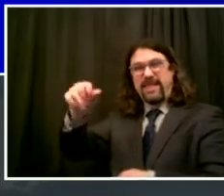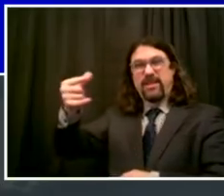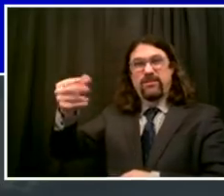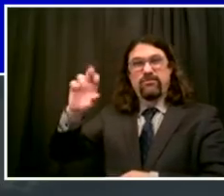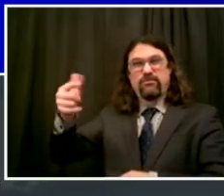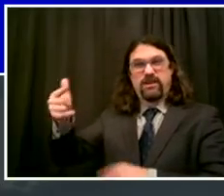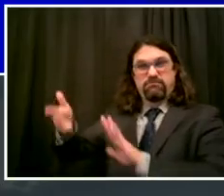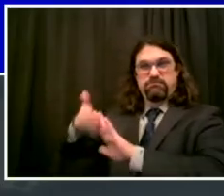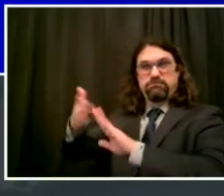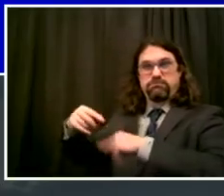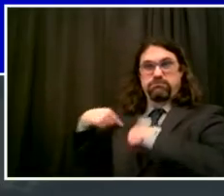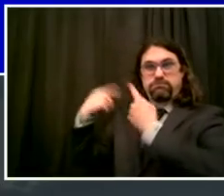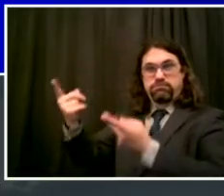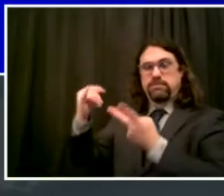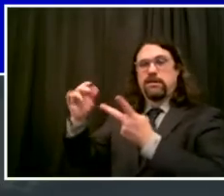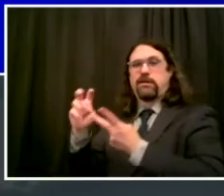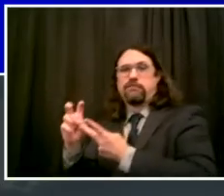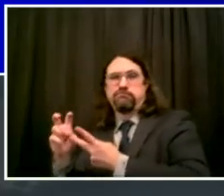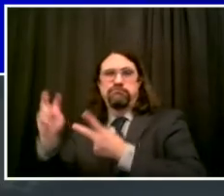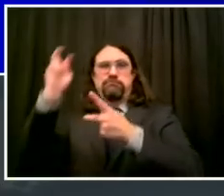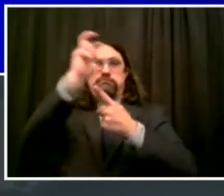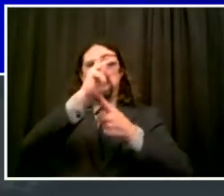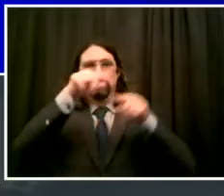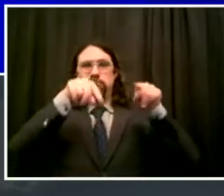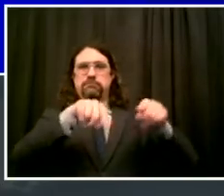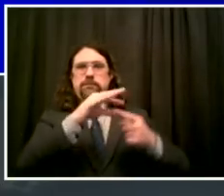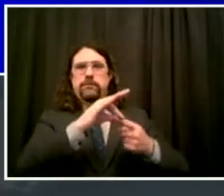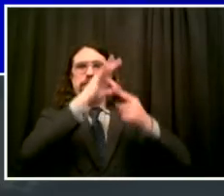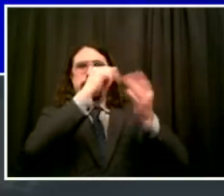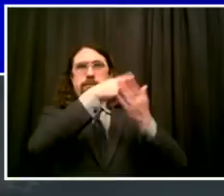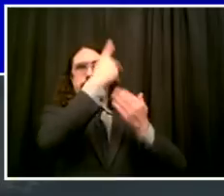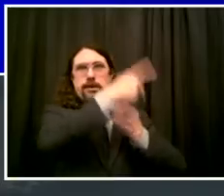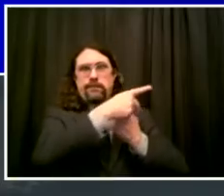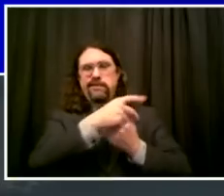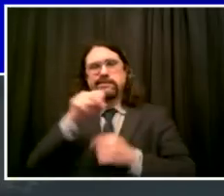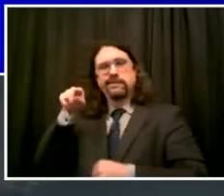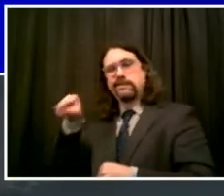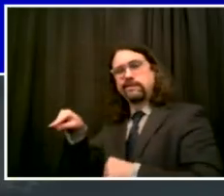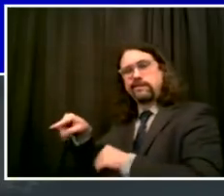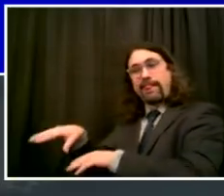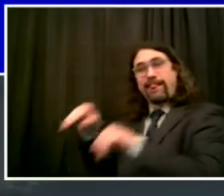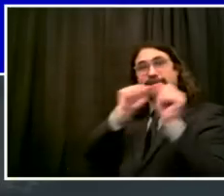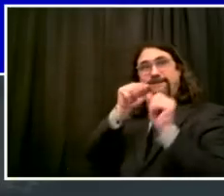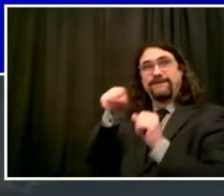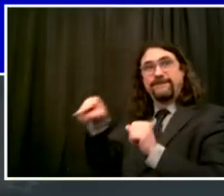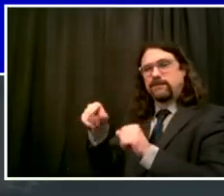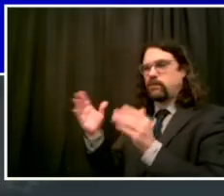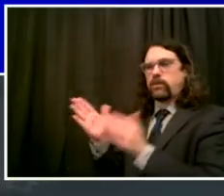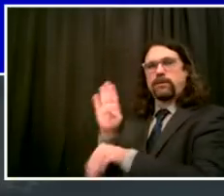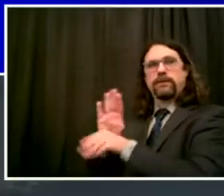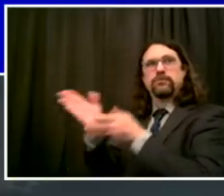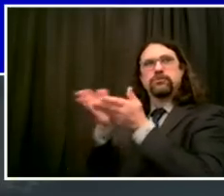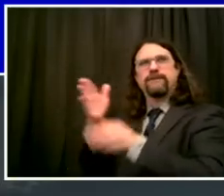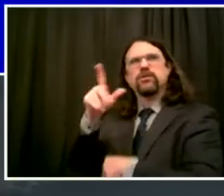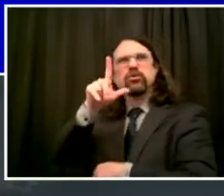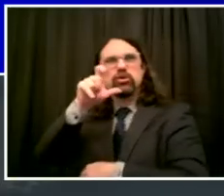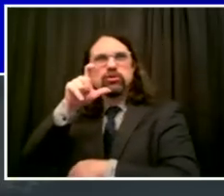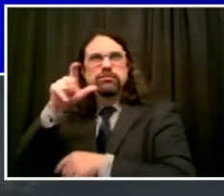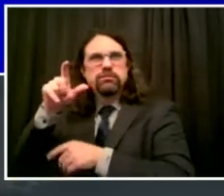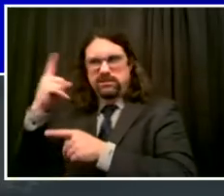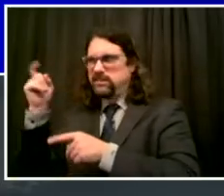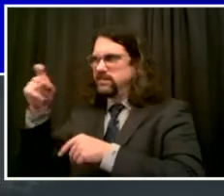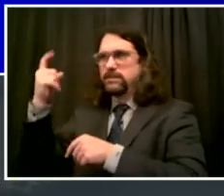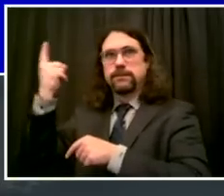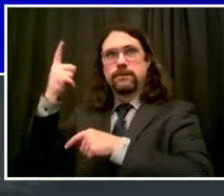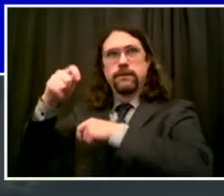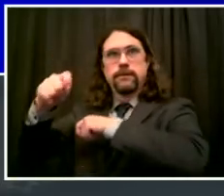this administration, because small business services every day is solving problems for small businesses, figuring out new ways